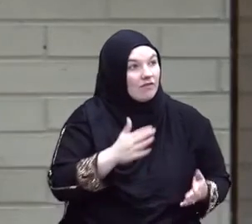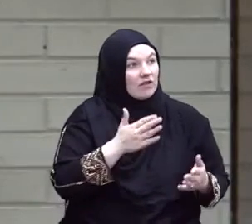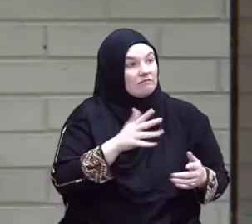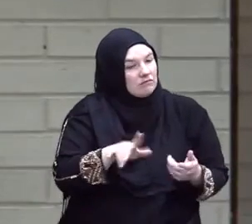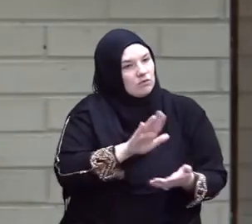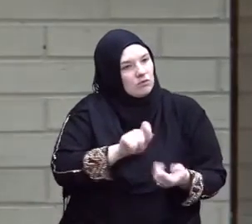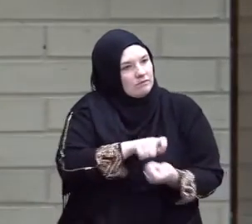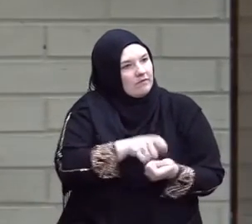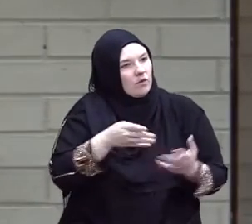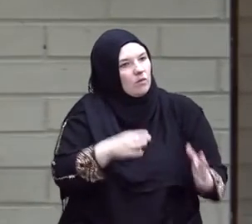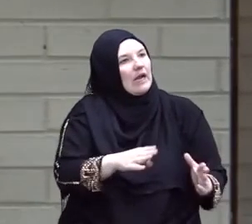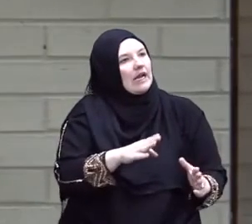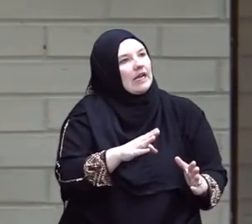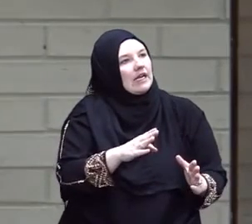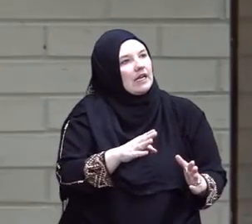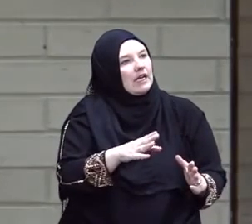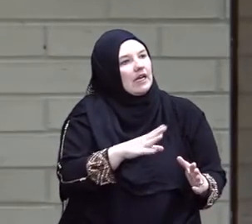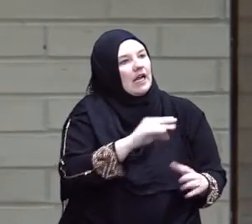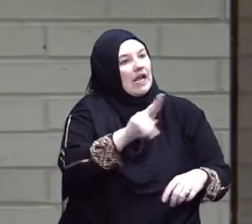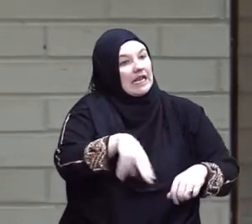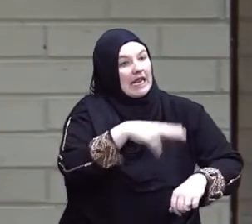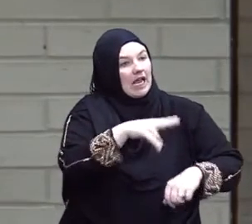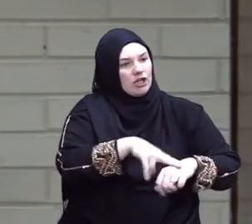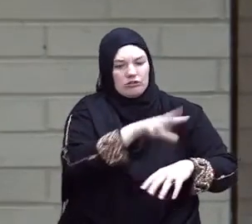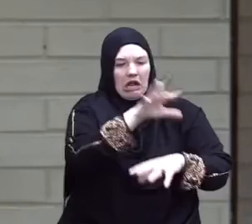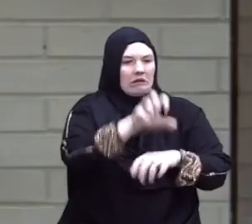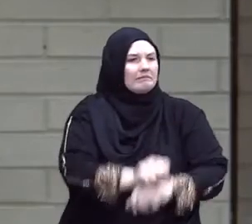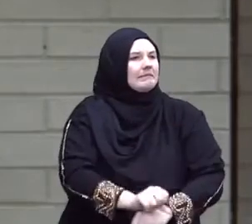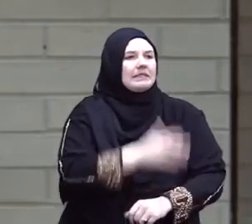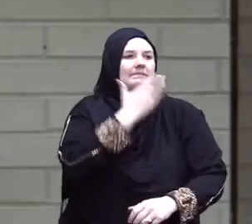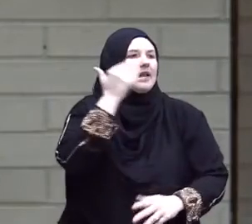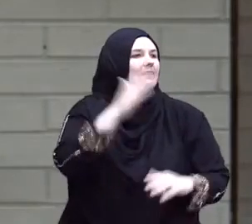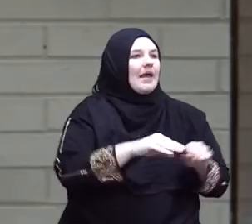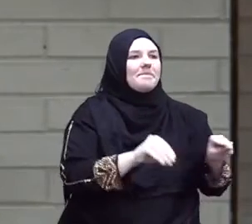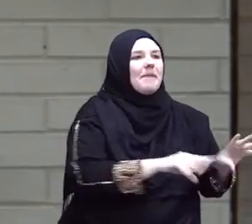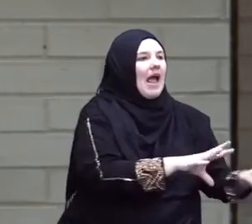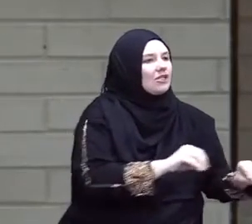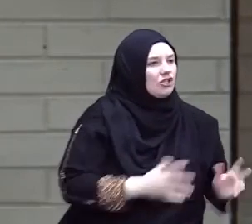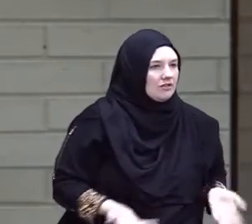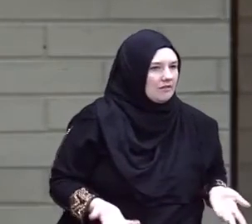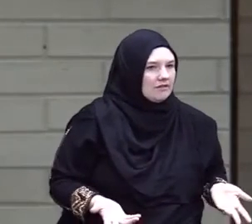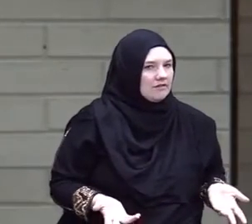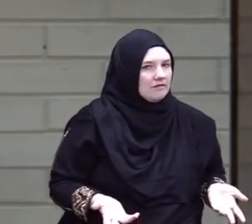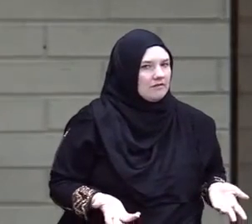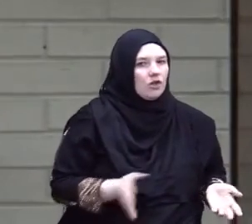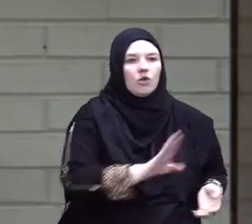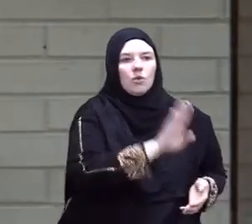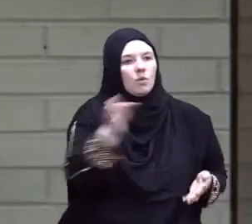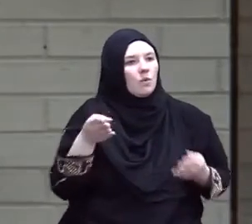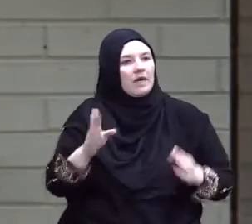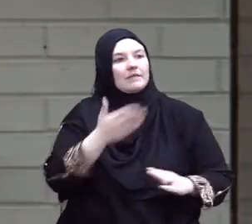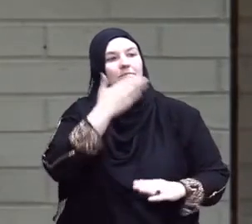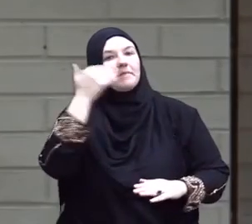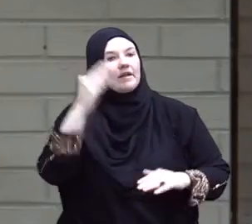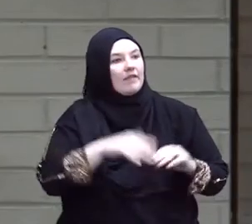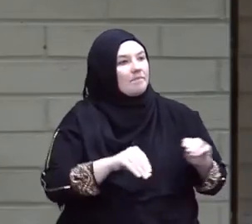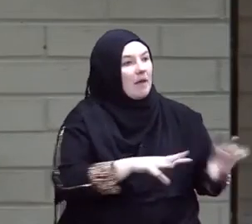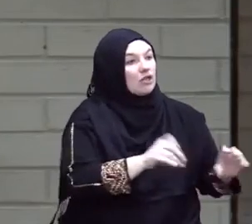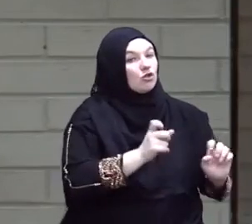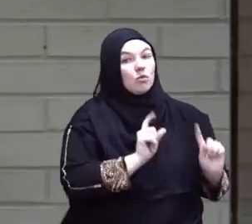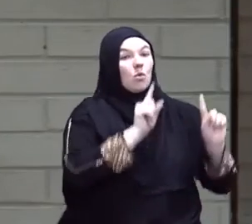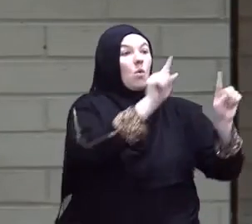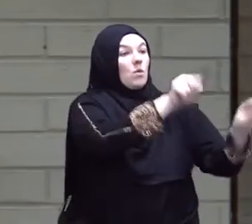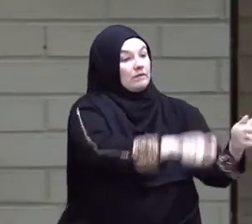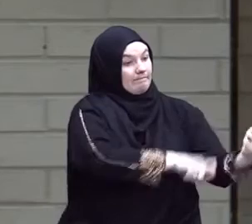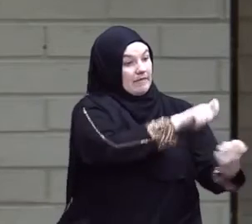love you? Nature is better than magic. Normal is better than magic. So going